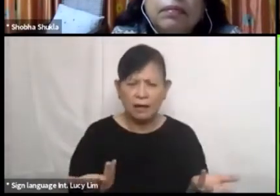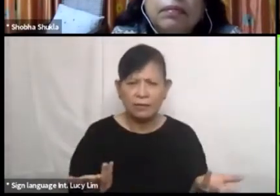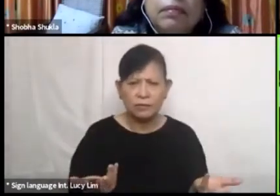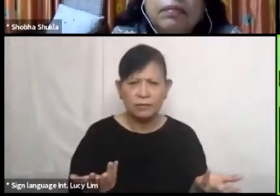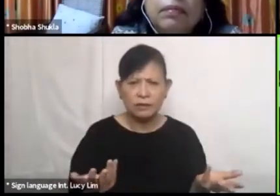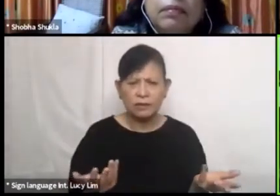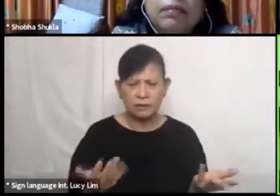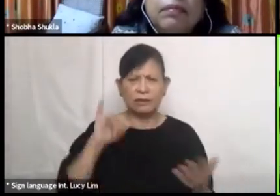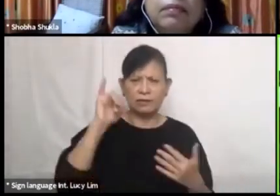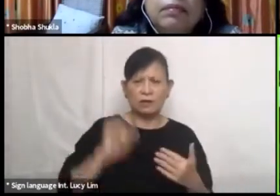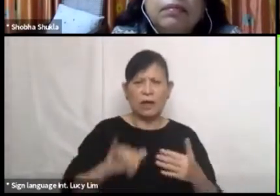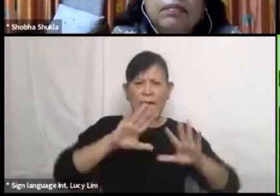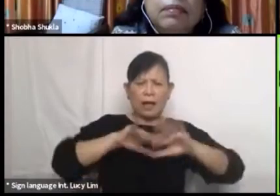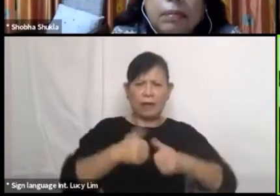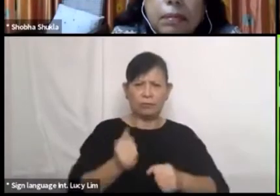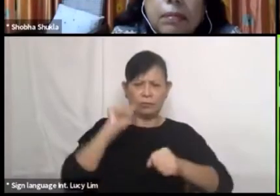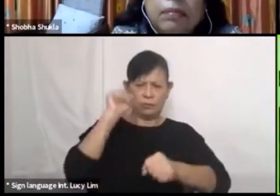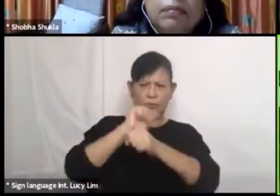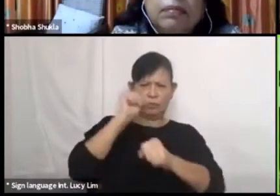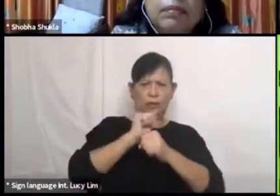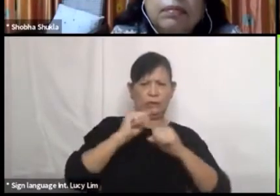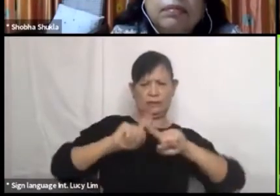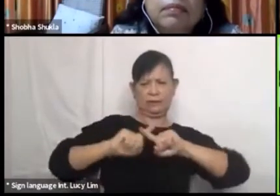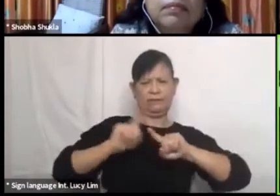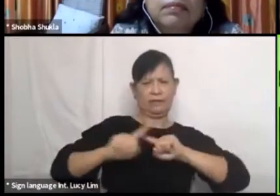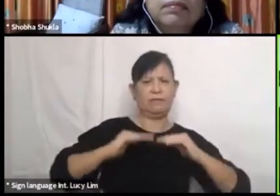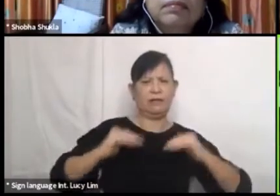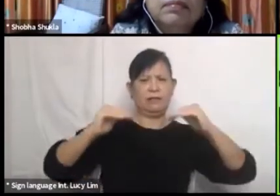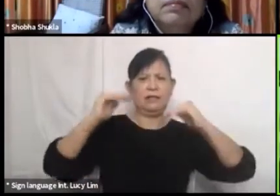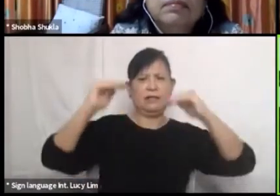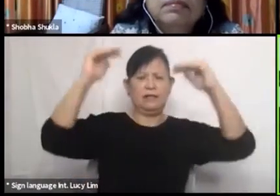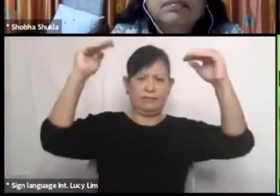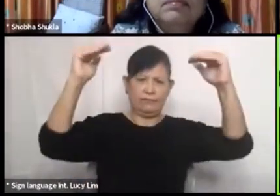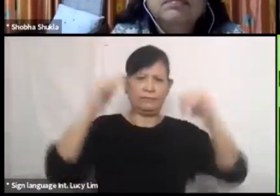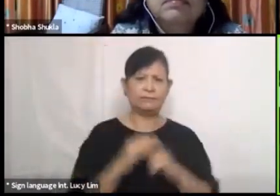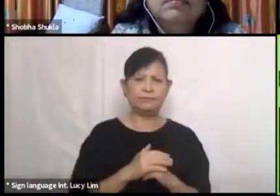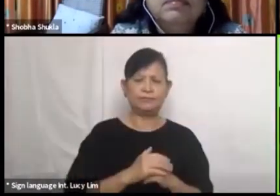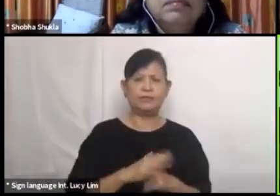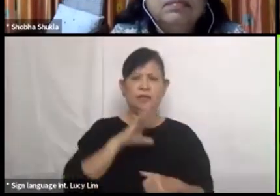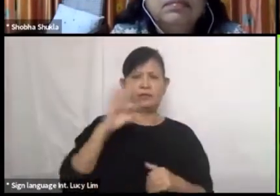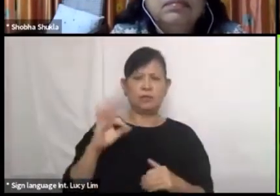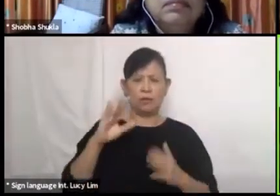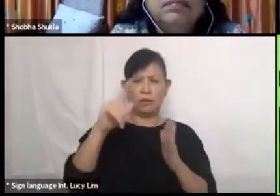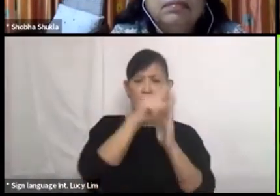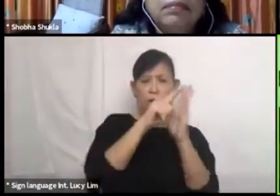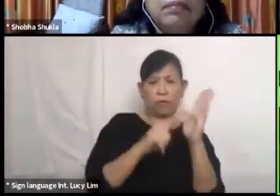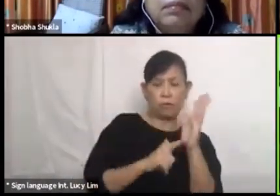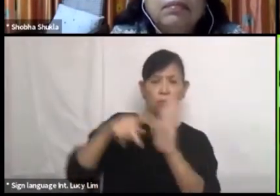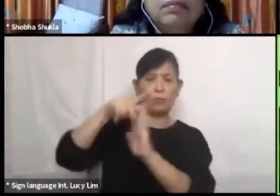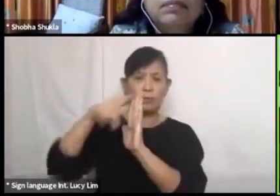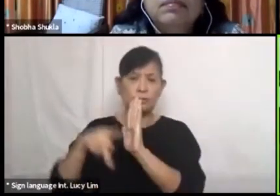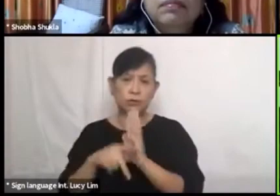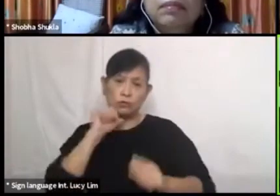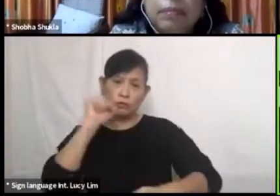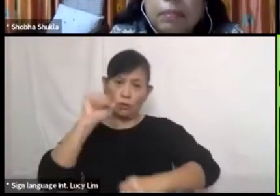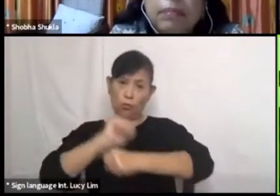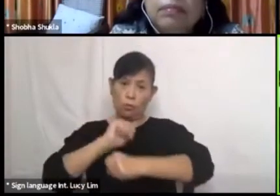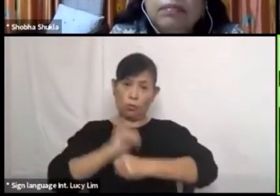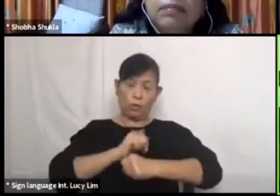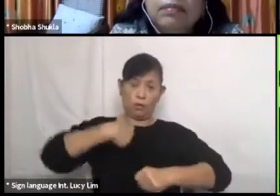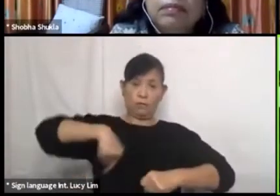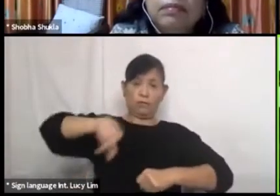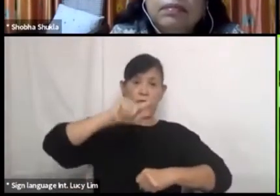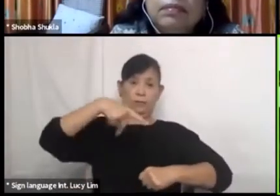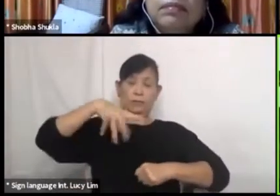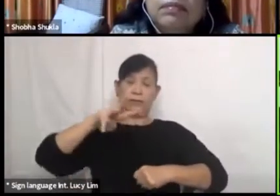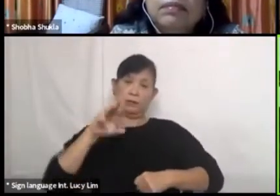about working on every level. So the reason why the law and policy does not work for us is because it's not being implemented. Even if it